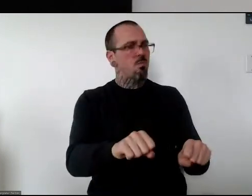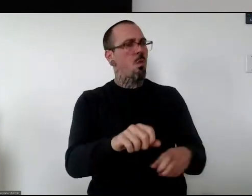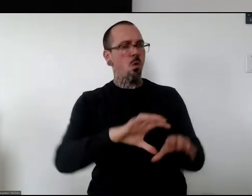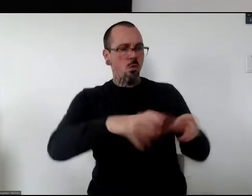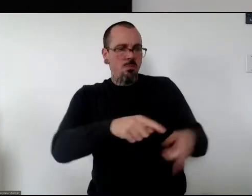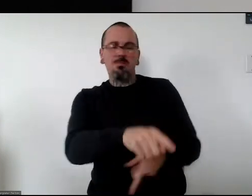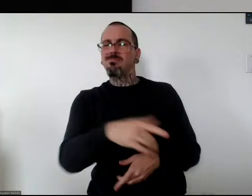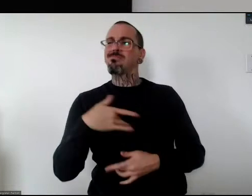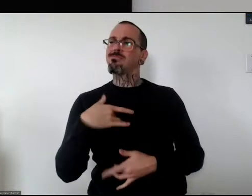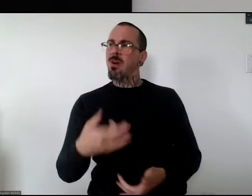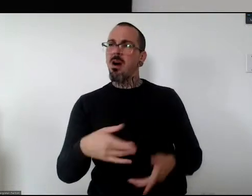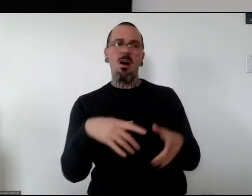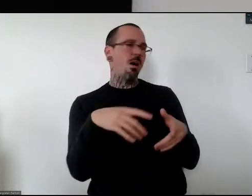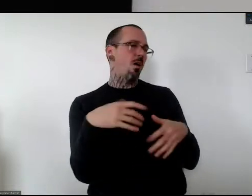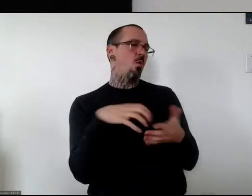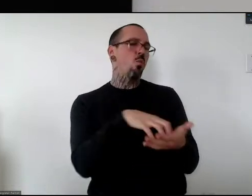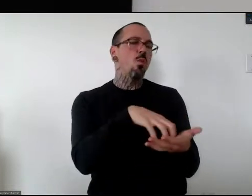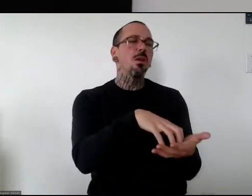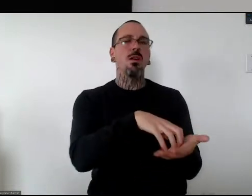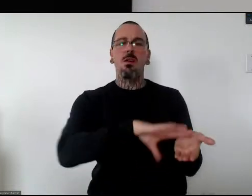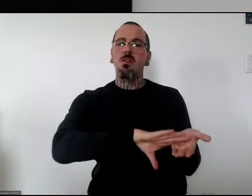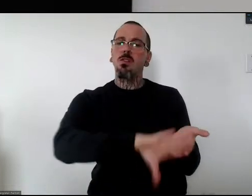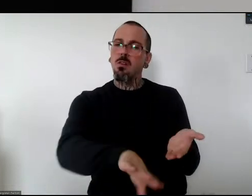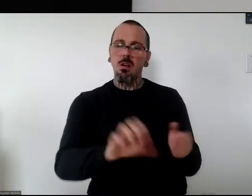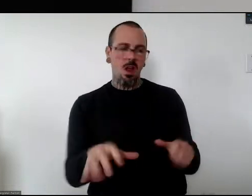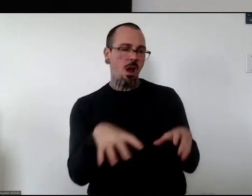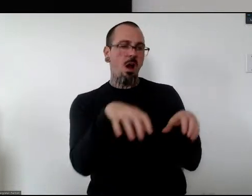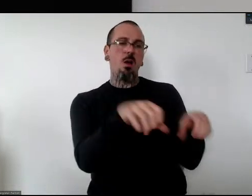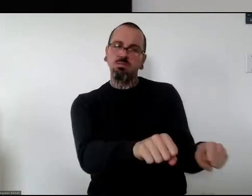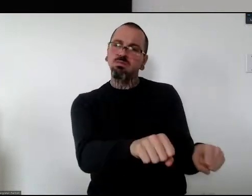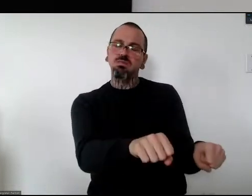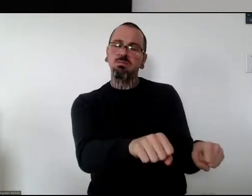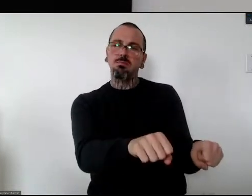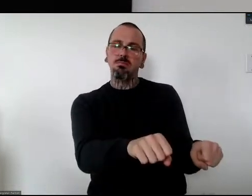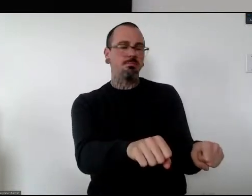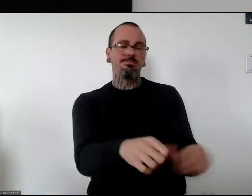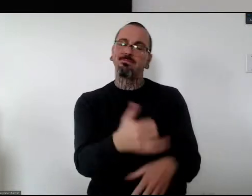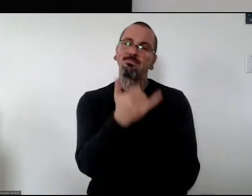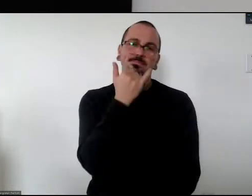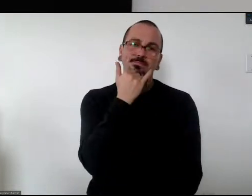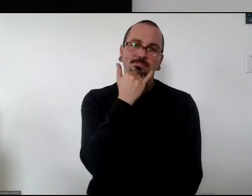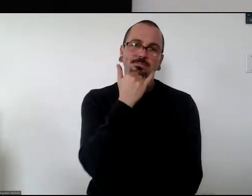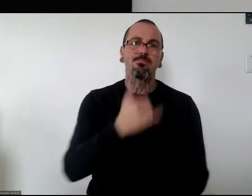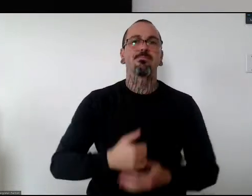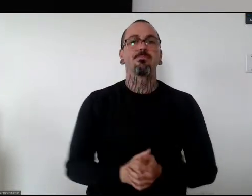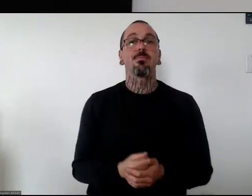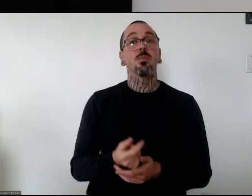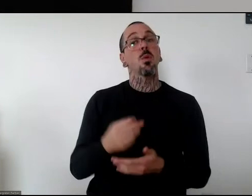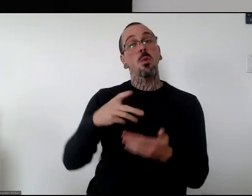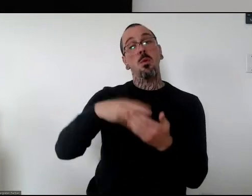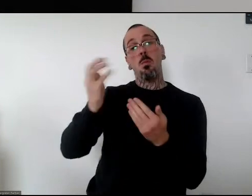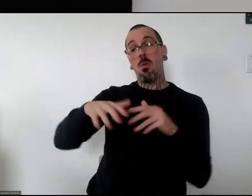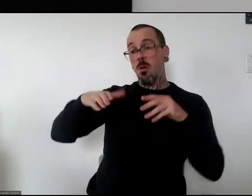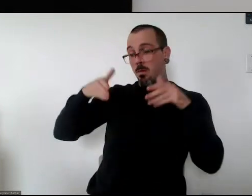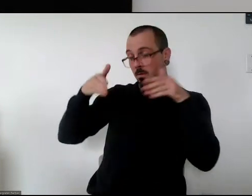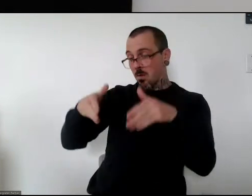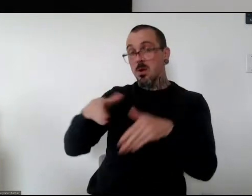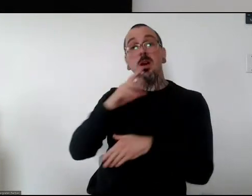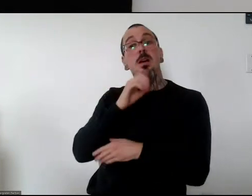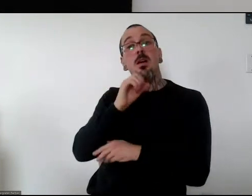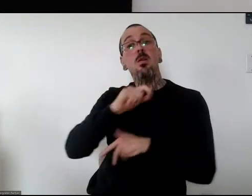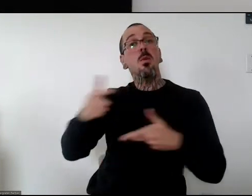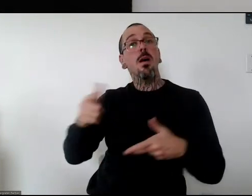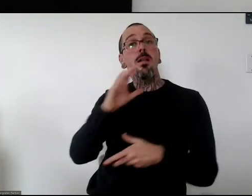Our new program is specifically focused on boys and young men aged 5 to age 20. We have divided the